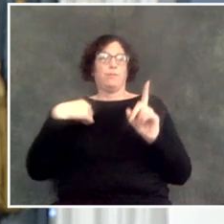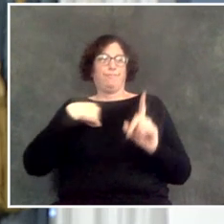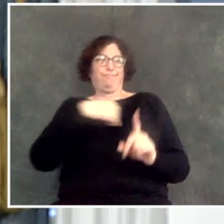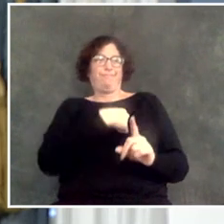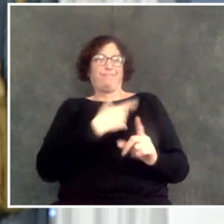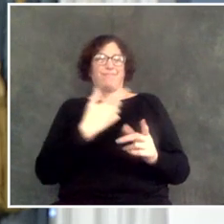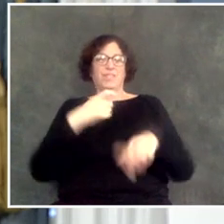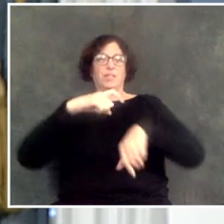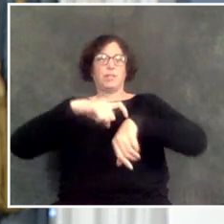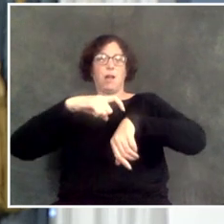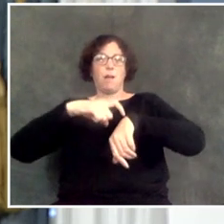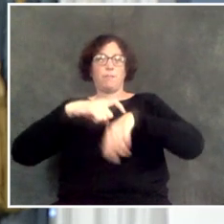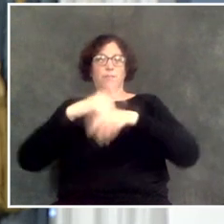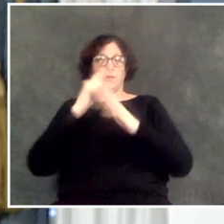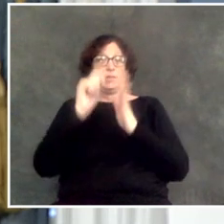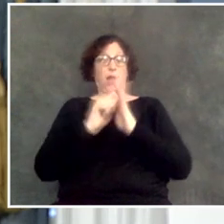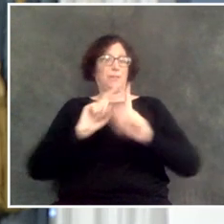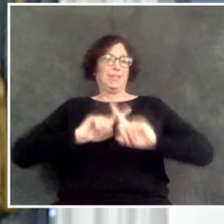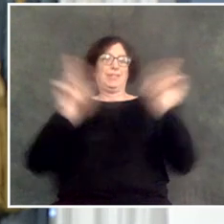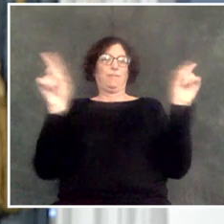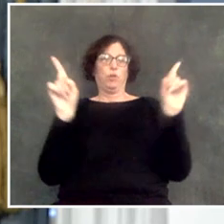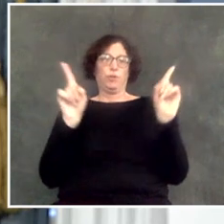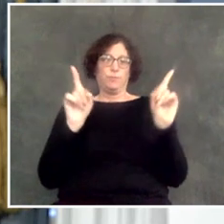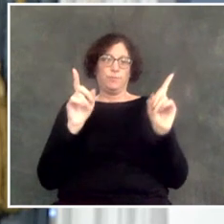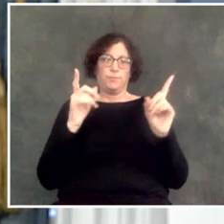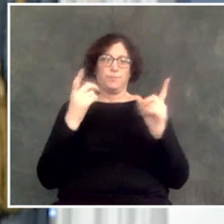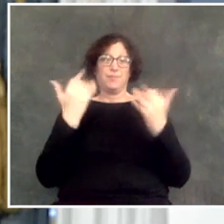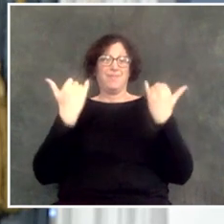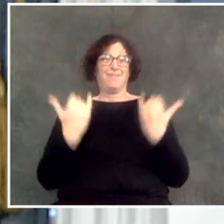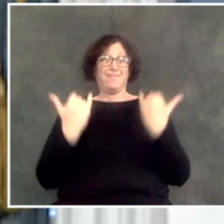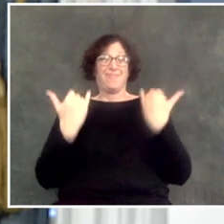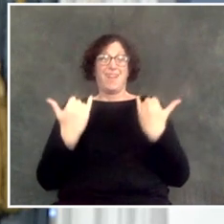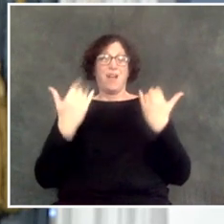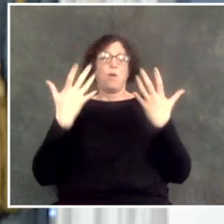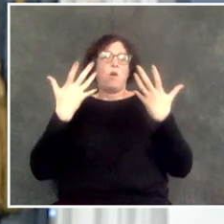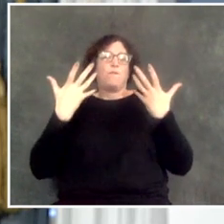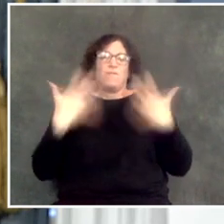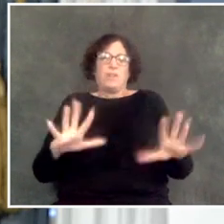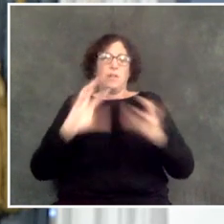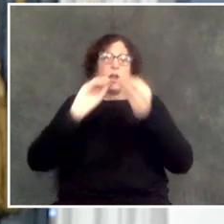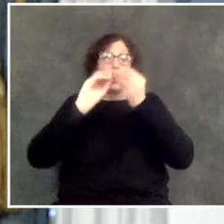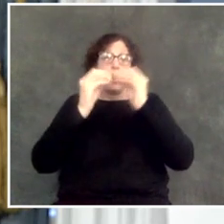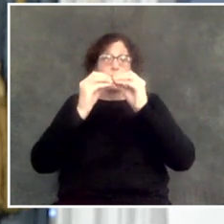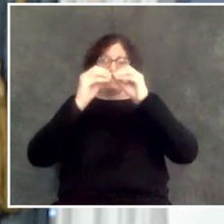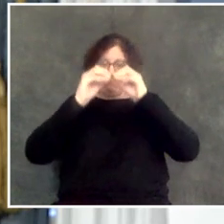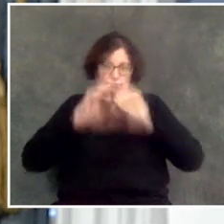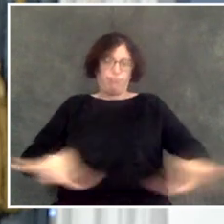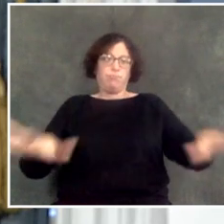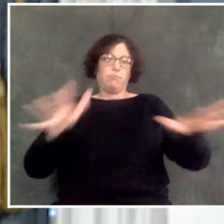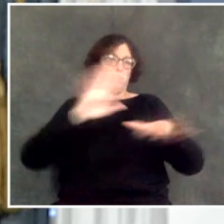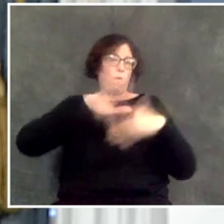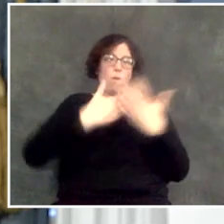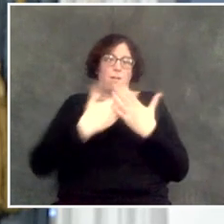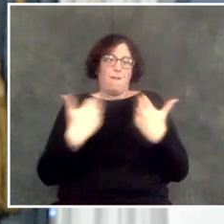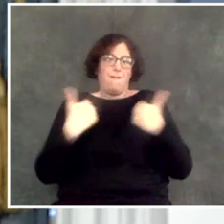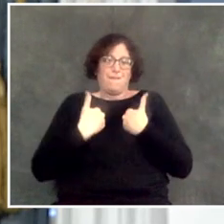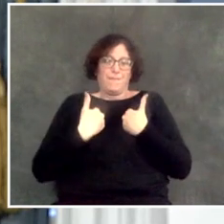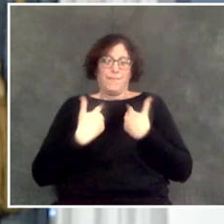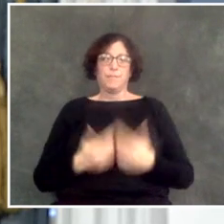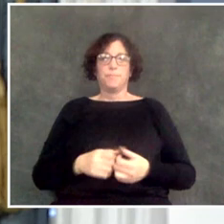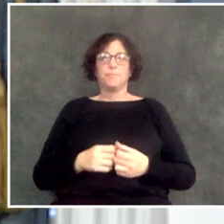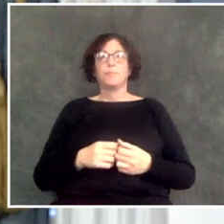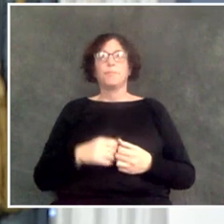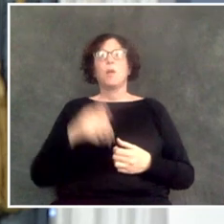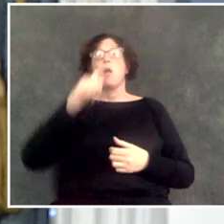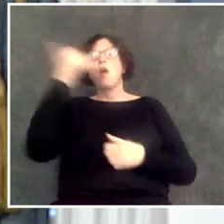curve, there are places that are still doing contact tracing as a way to do what